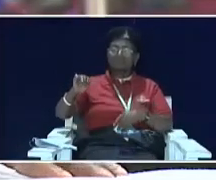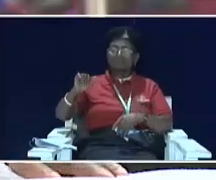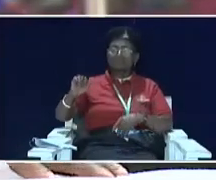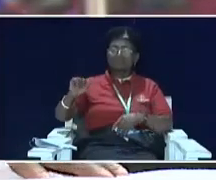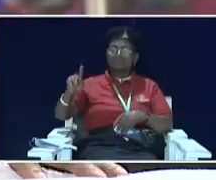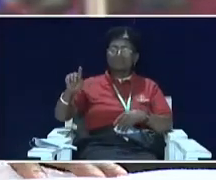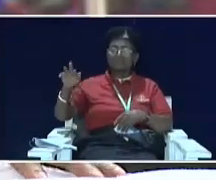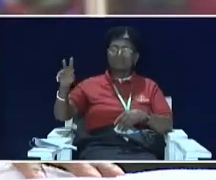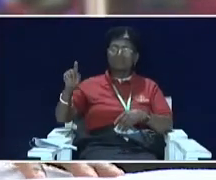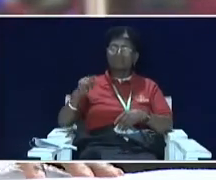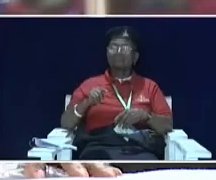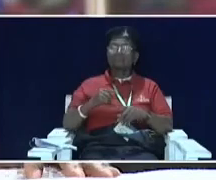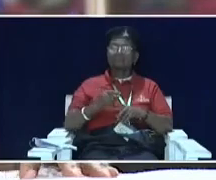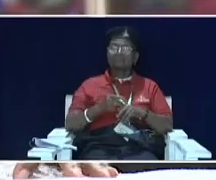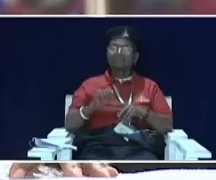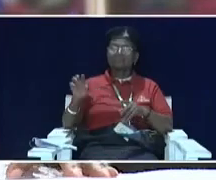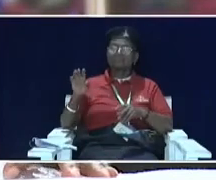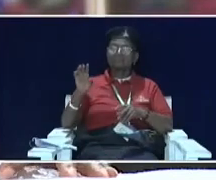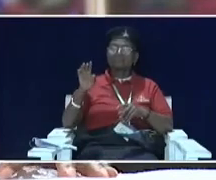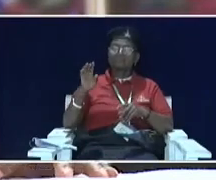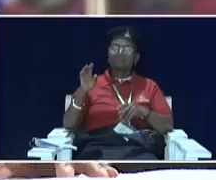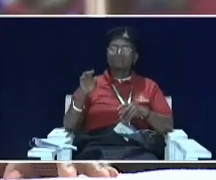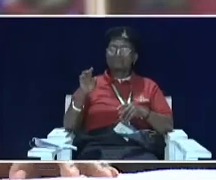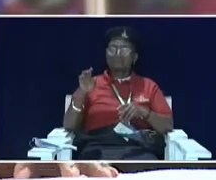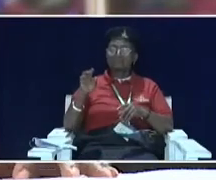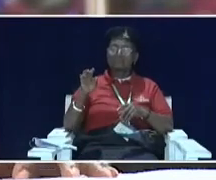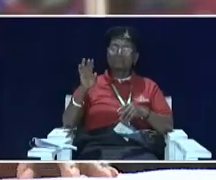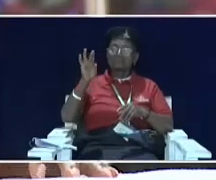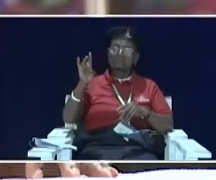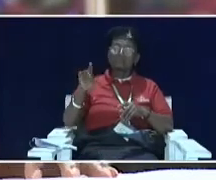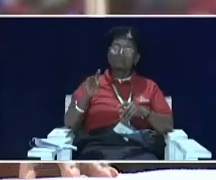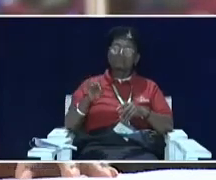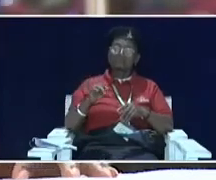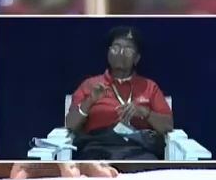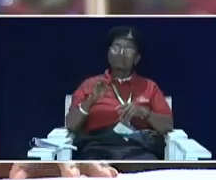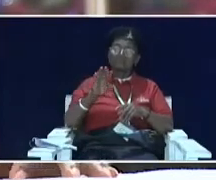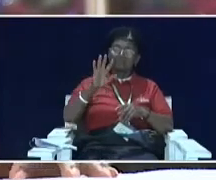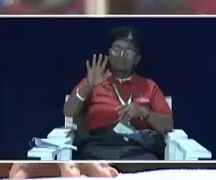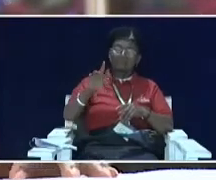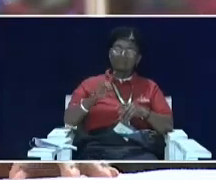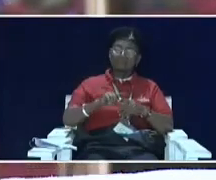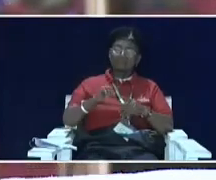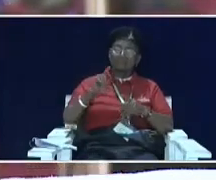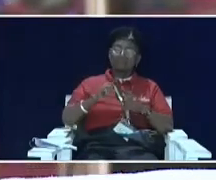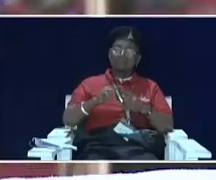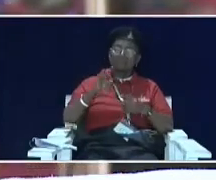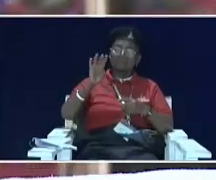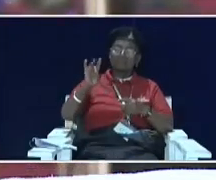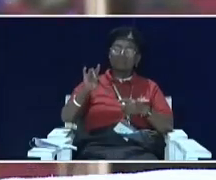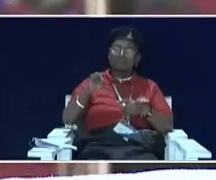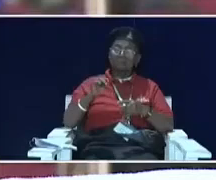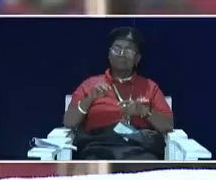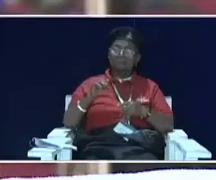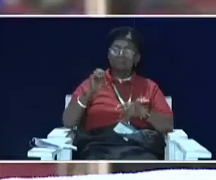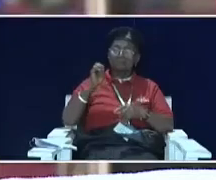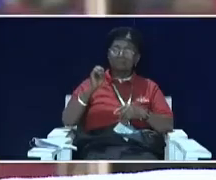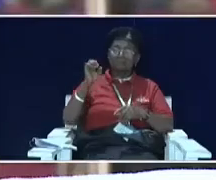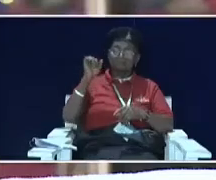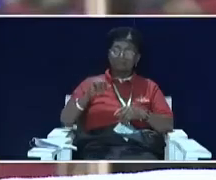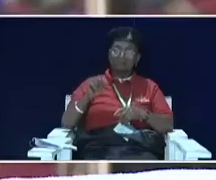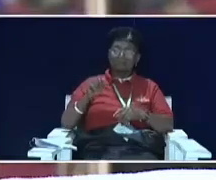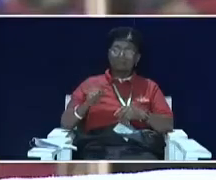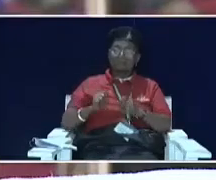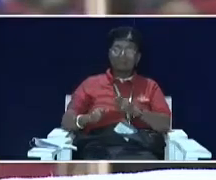from verse 5 to 8, Acts of the Apostles 8, 5 to 8. And through him, a